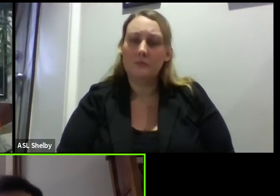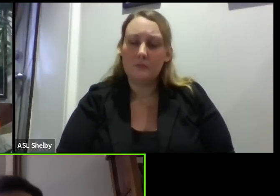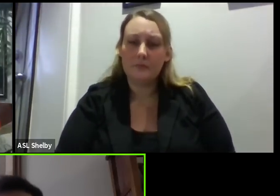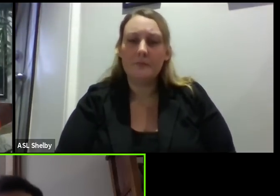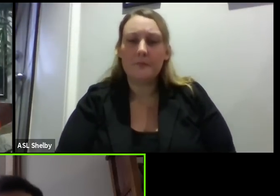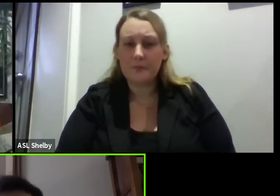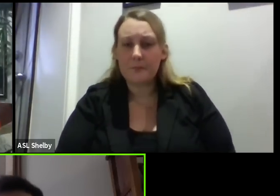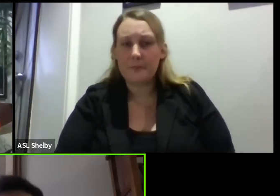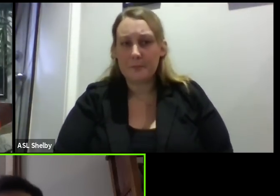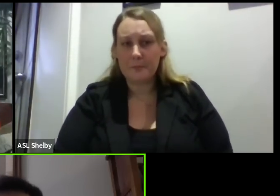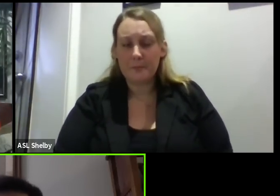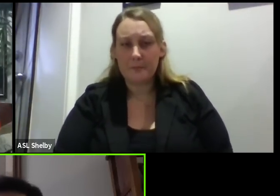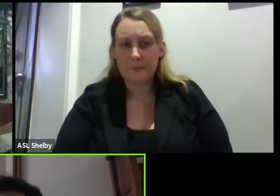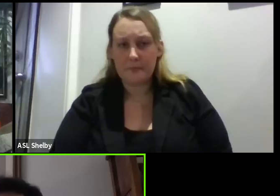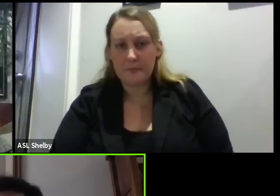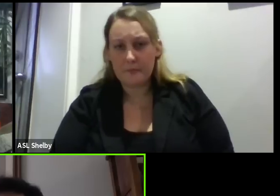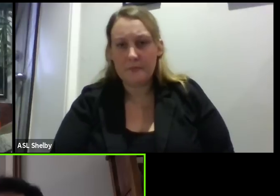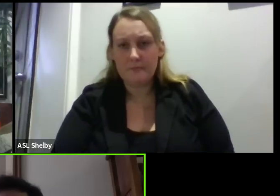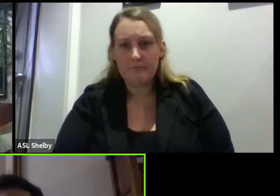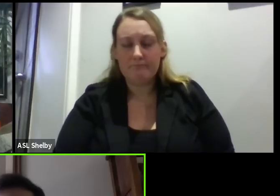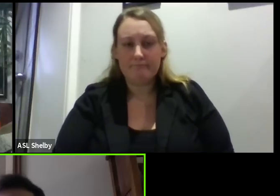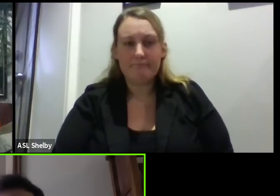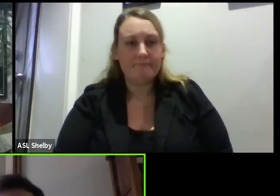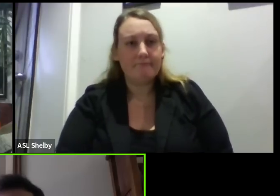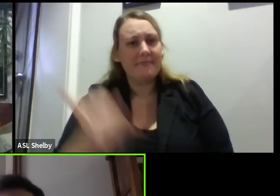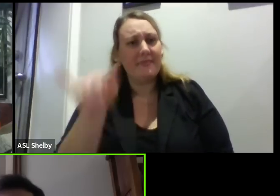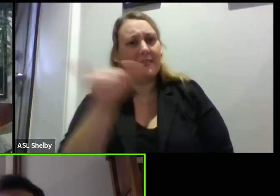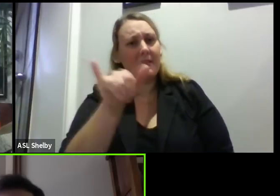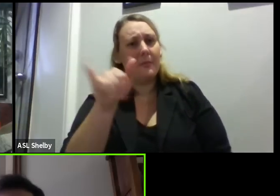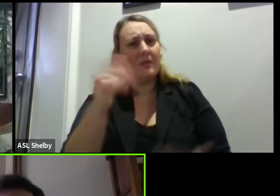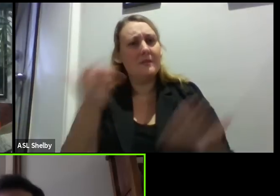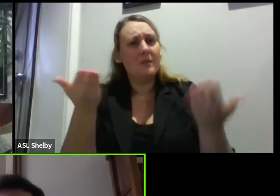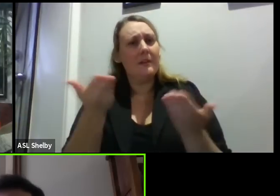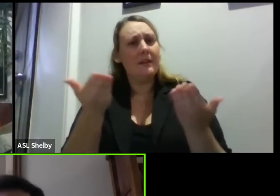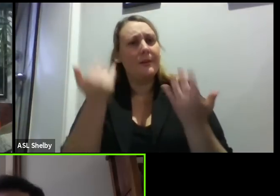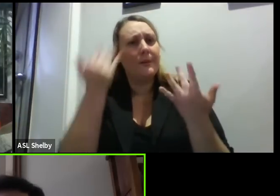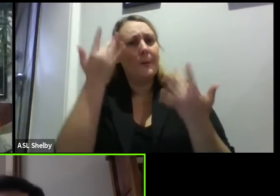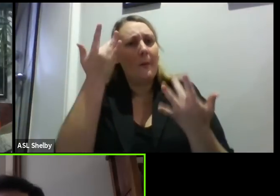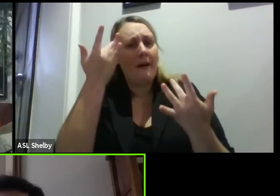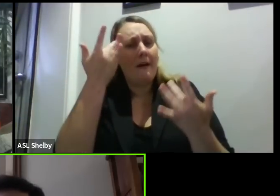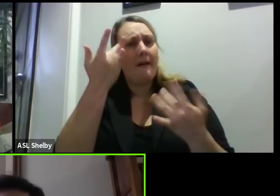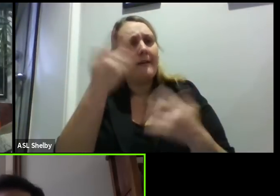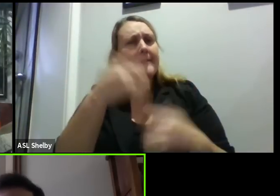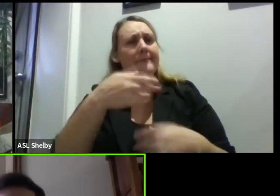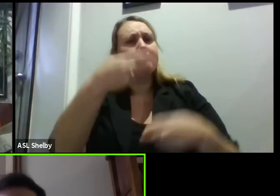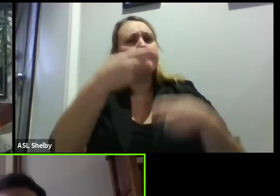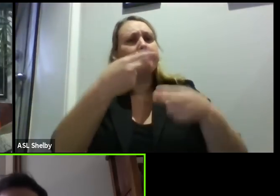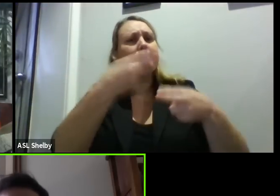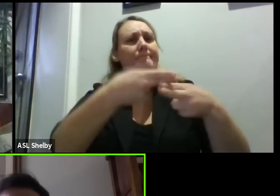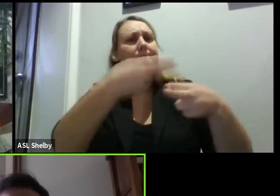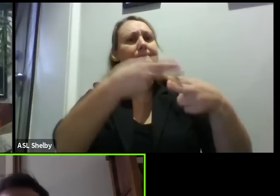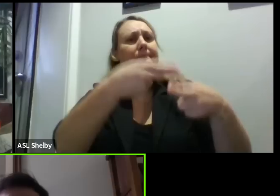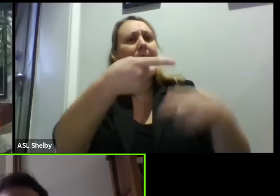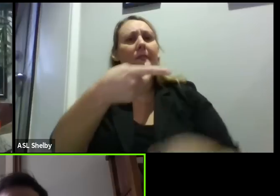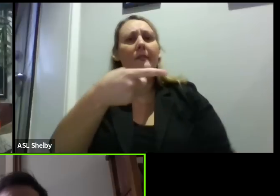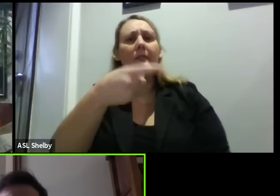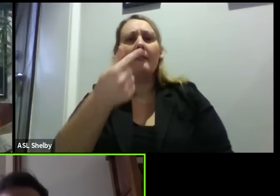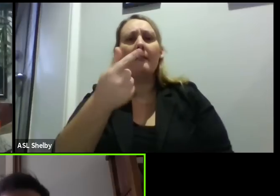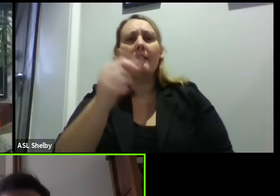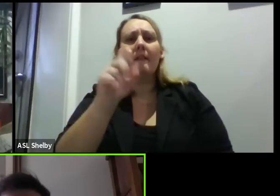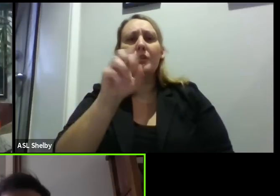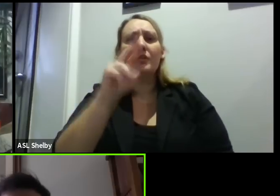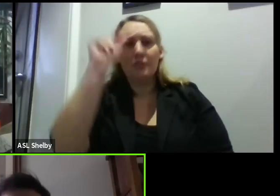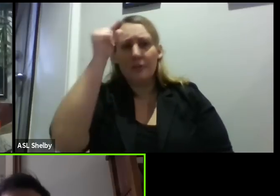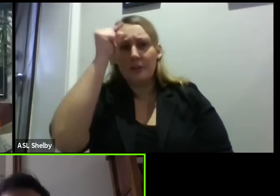estamos viviendo en este momento. I'm also here to call Governor Cuomo out on the fact that we transgender women, who are usually the